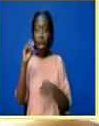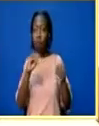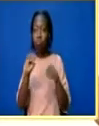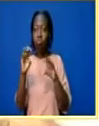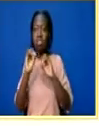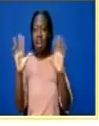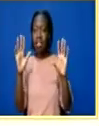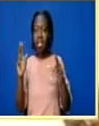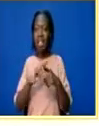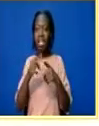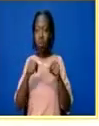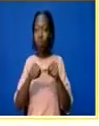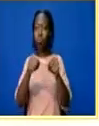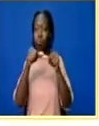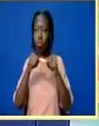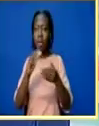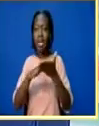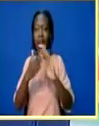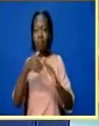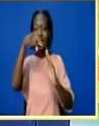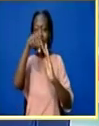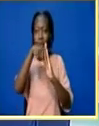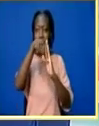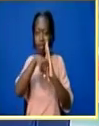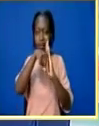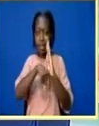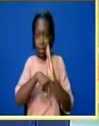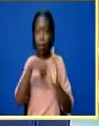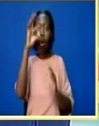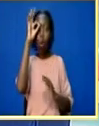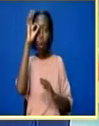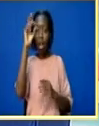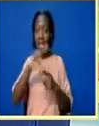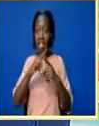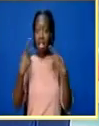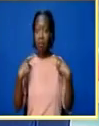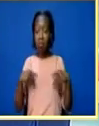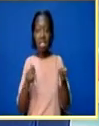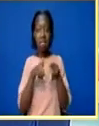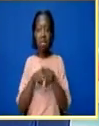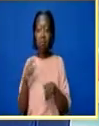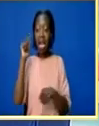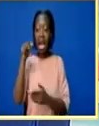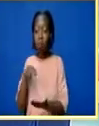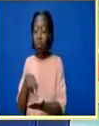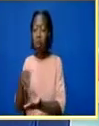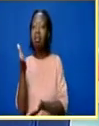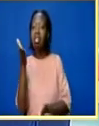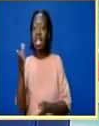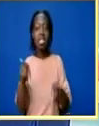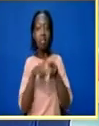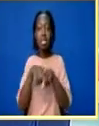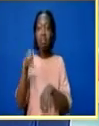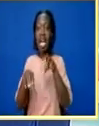It keeps on digging. It keeps on digging. It's a continuous thing. That then happens. Humans come, still walk on the same. Yes. Animals they lose come. Water,